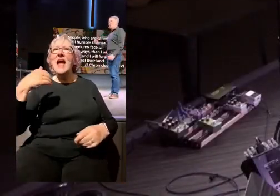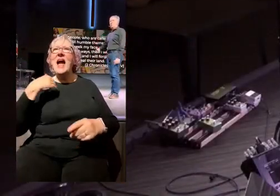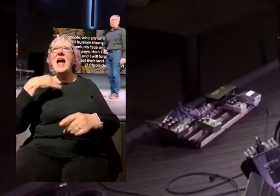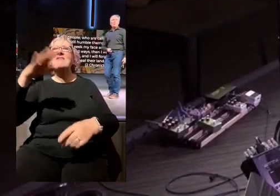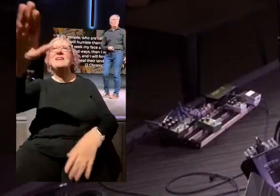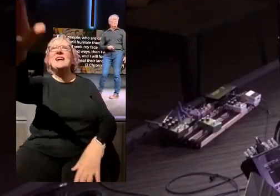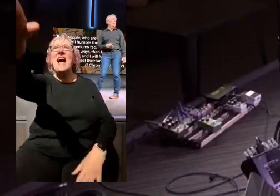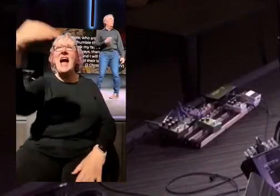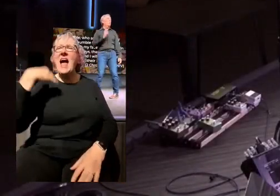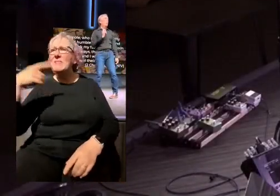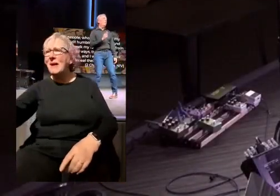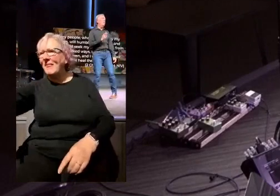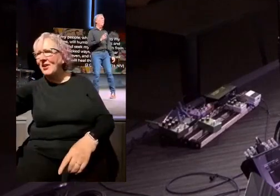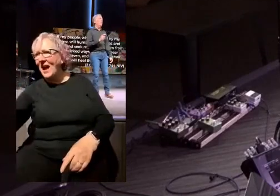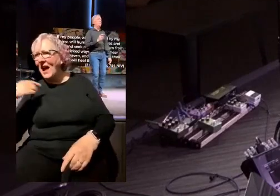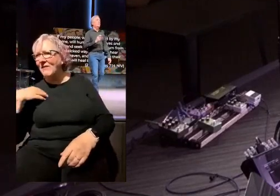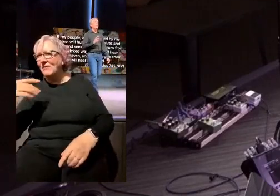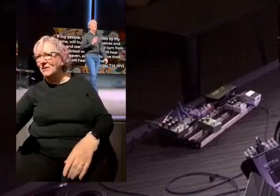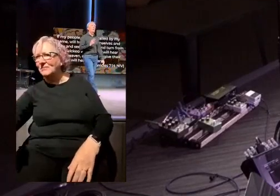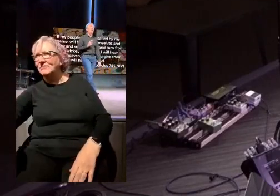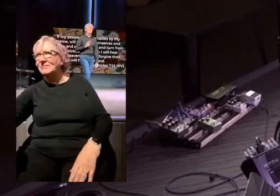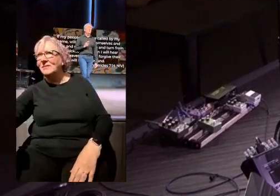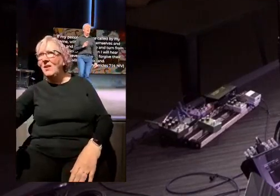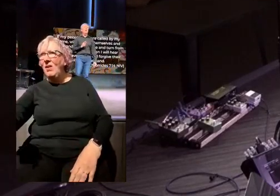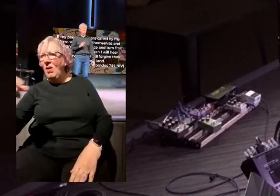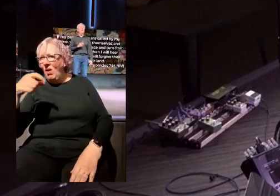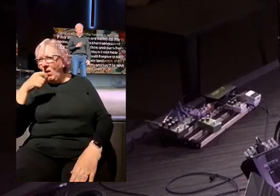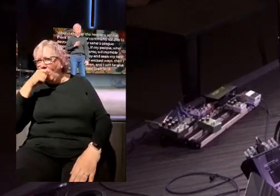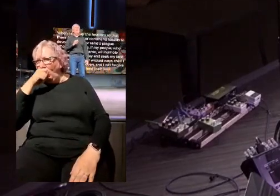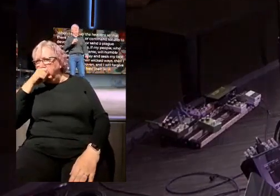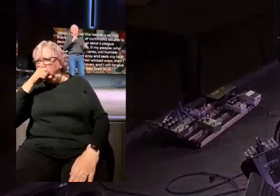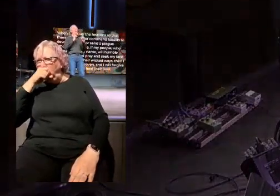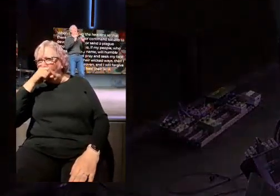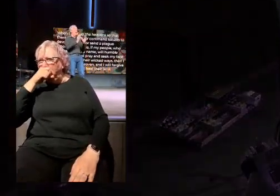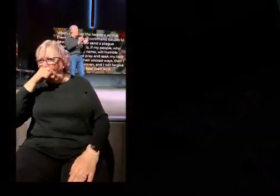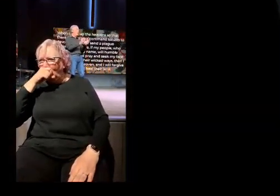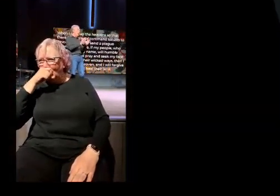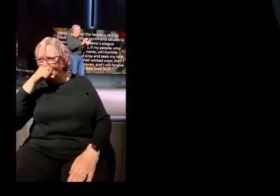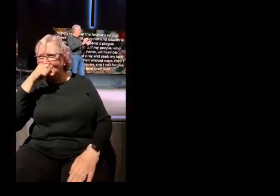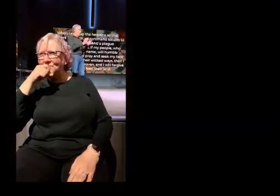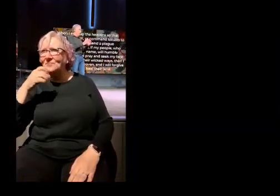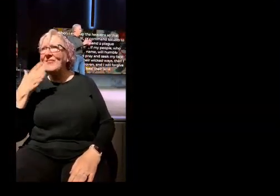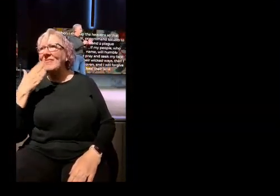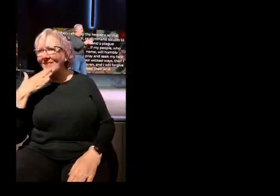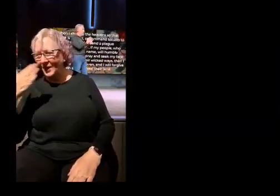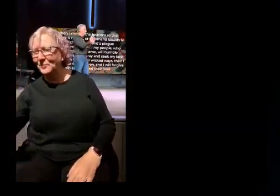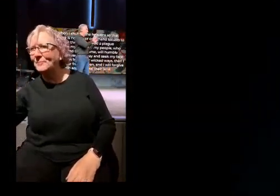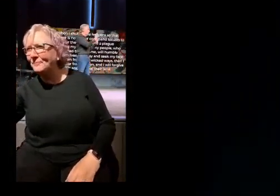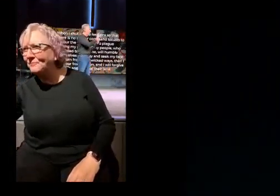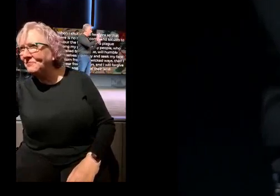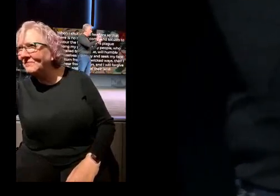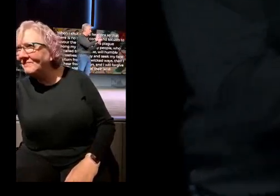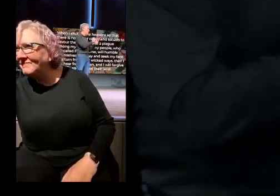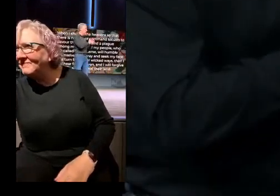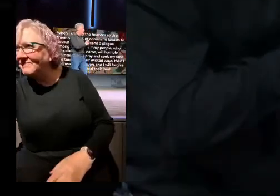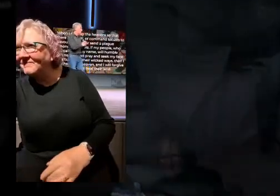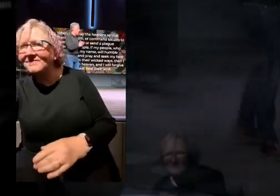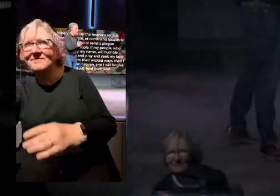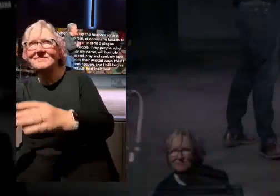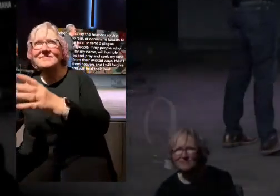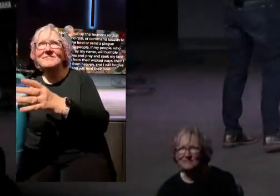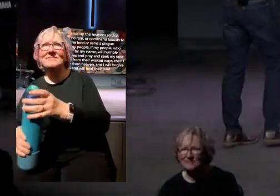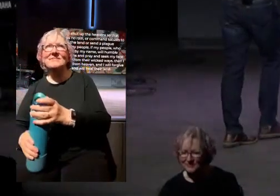verse, lovely promise. It's part of a bigger paragraph. Paragraph goes across two screens. So